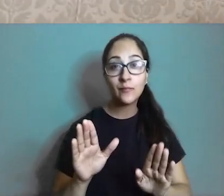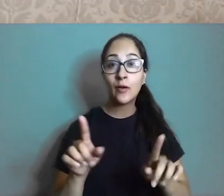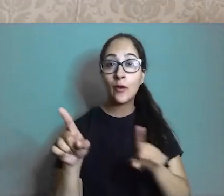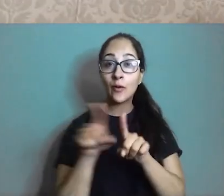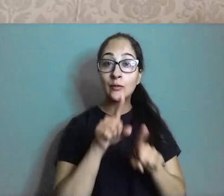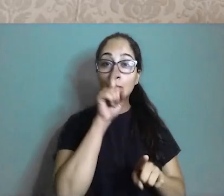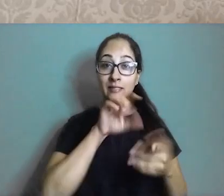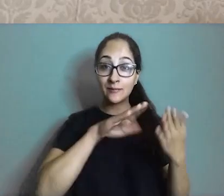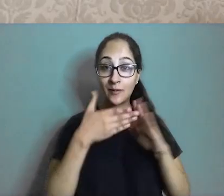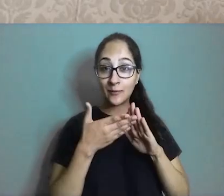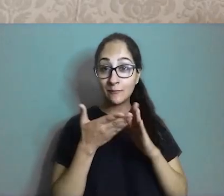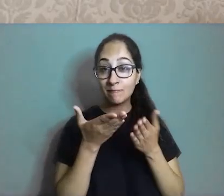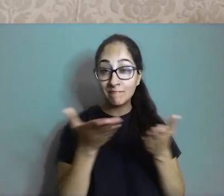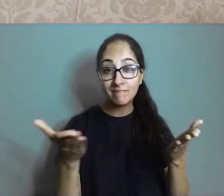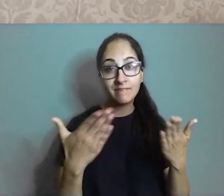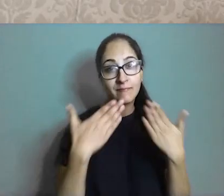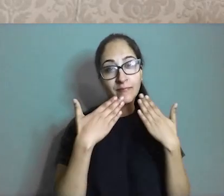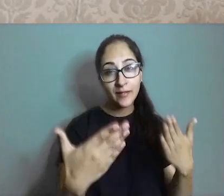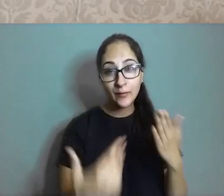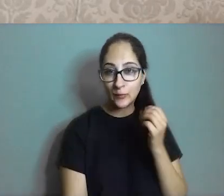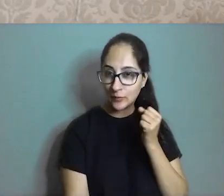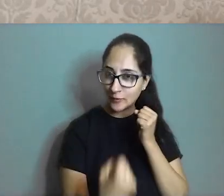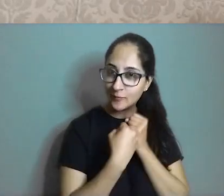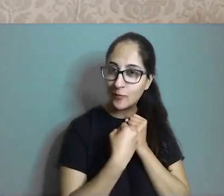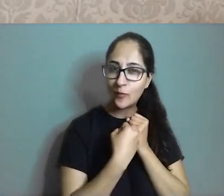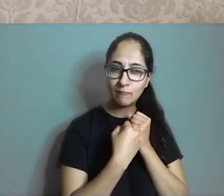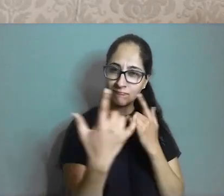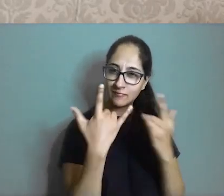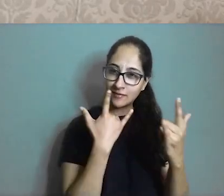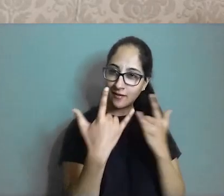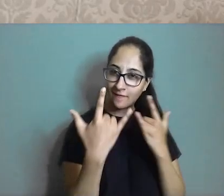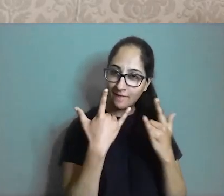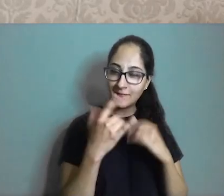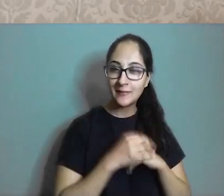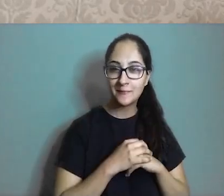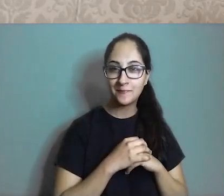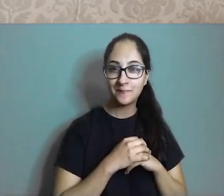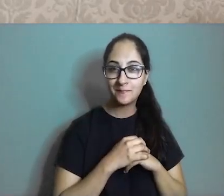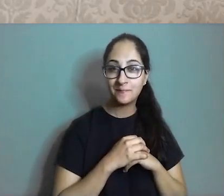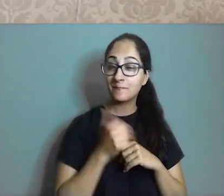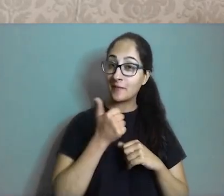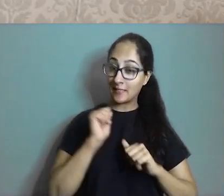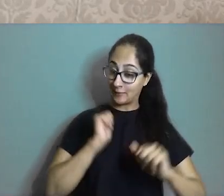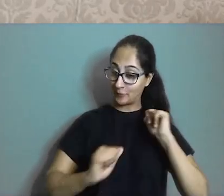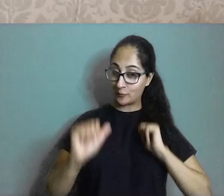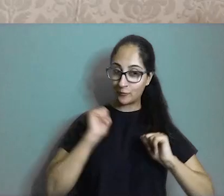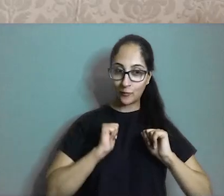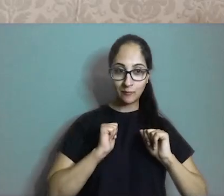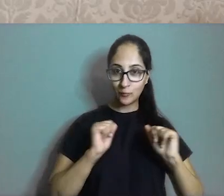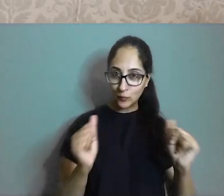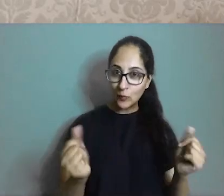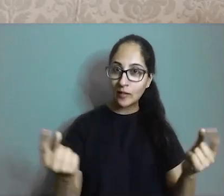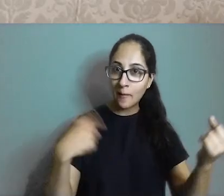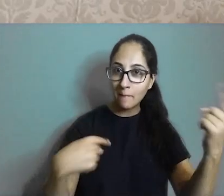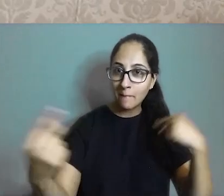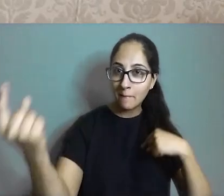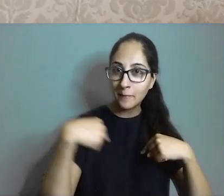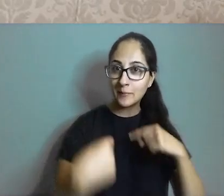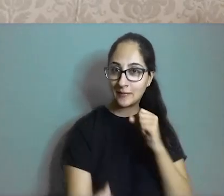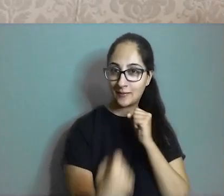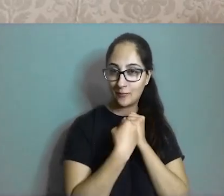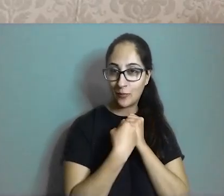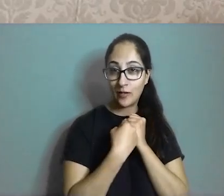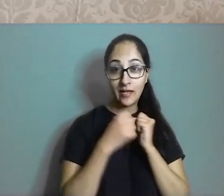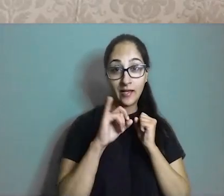biggest supporters. They have stood by me every step of the way. They have supported, guided, and mentored me. I also wanted to thank the